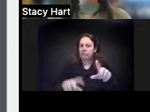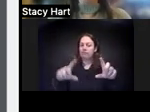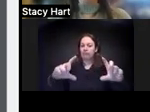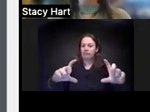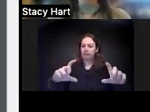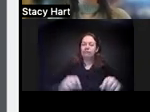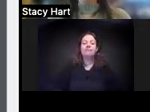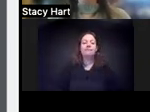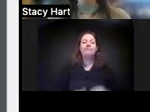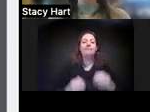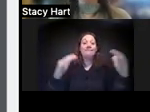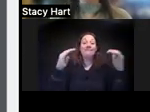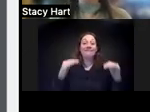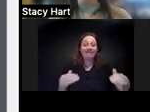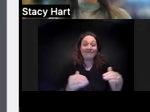slide.